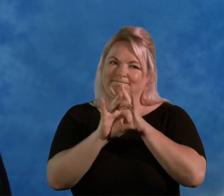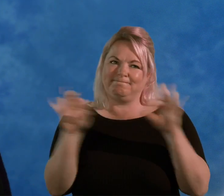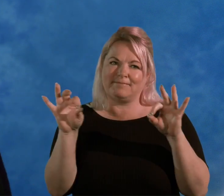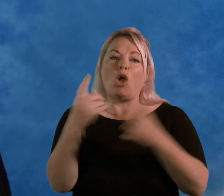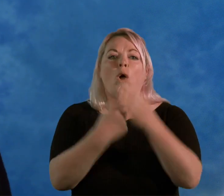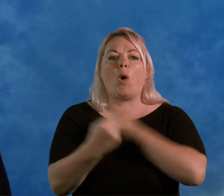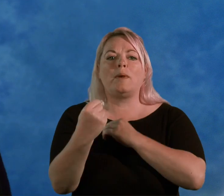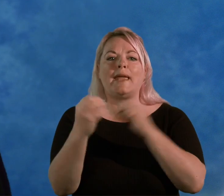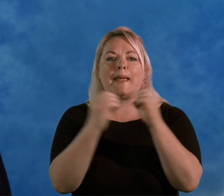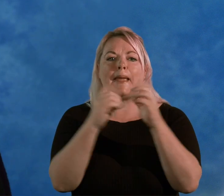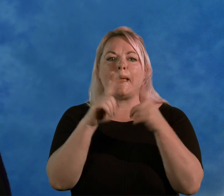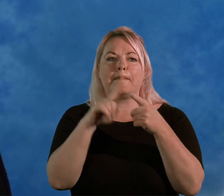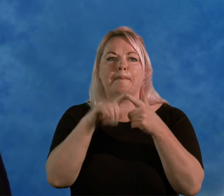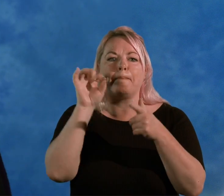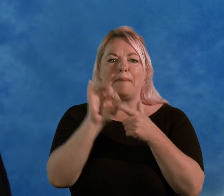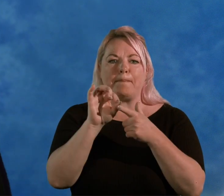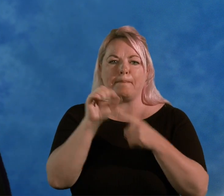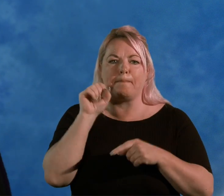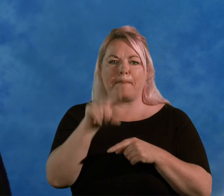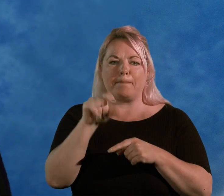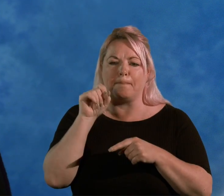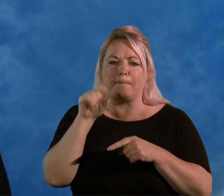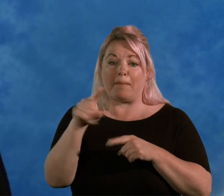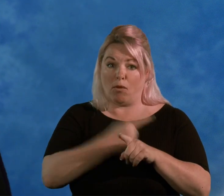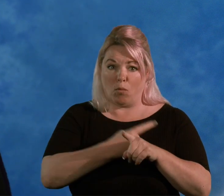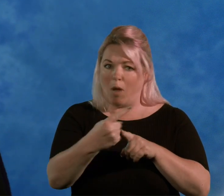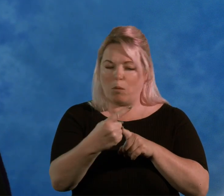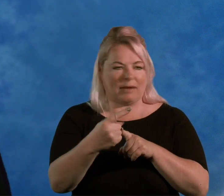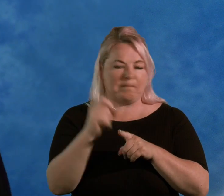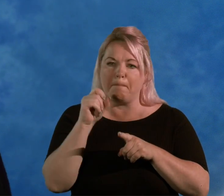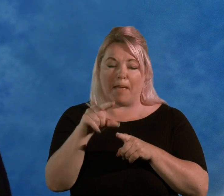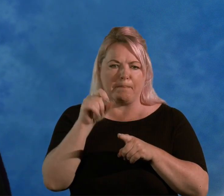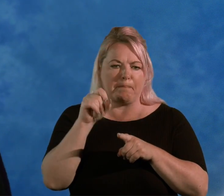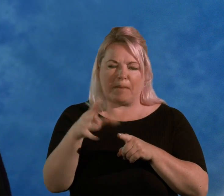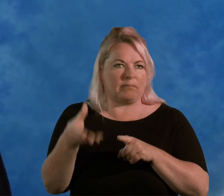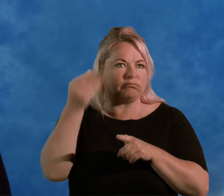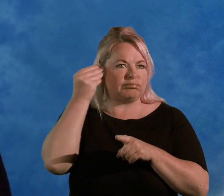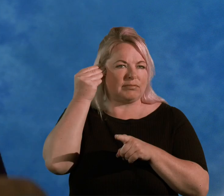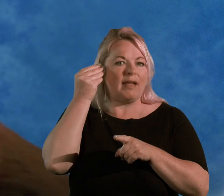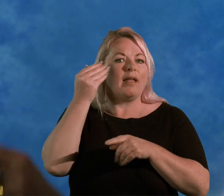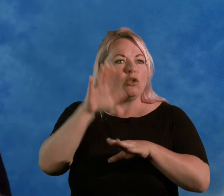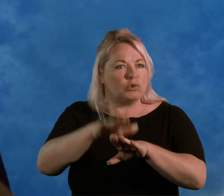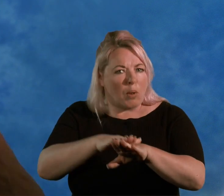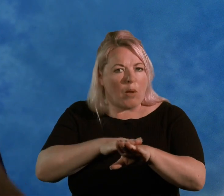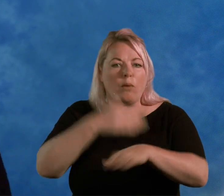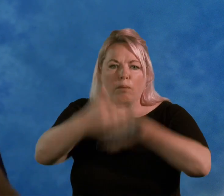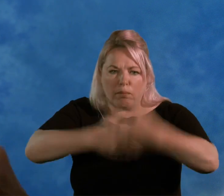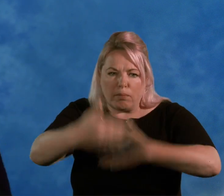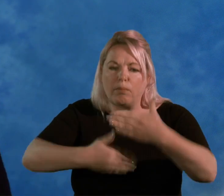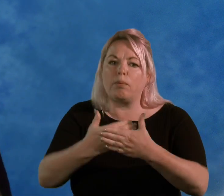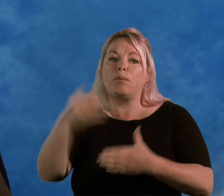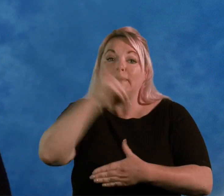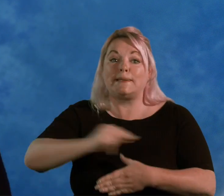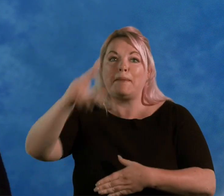beeps. This was really for the first week or so. And then gradually, more